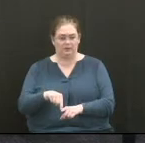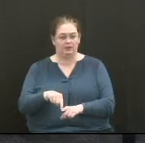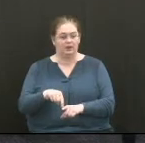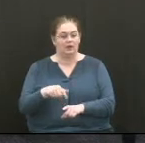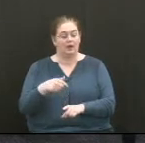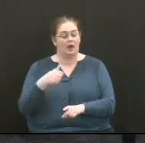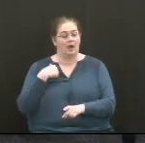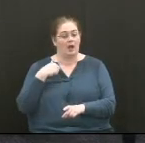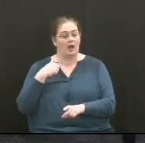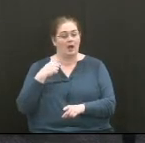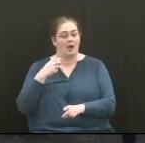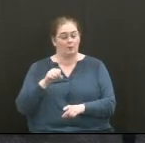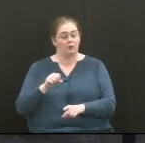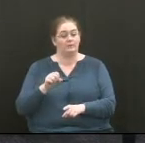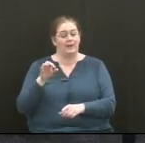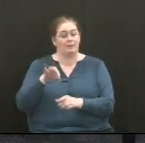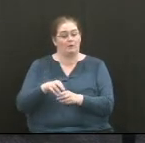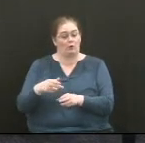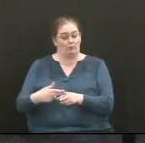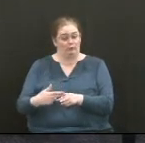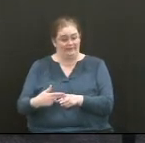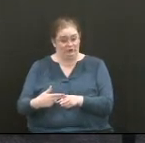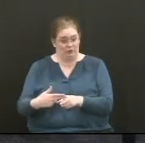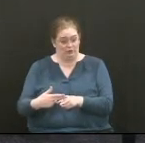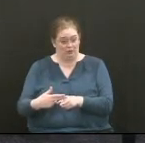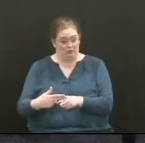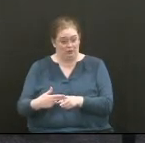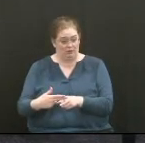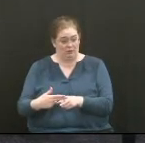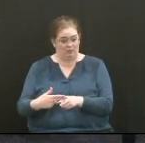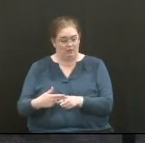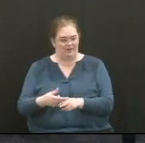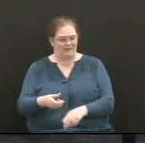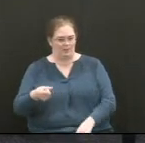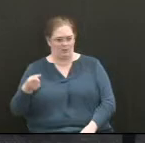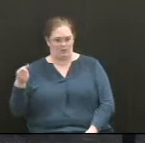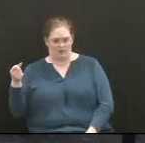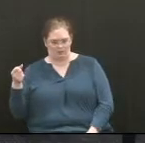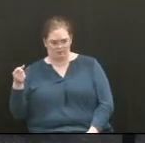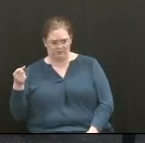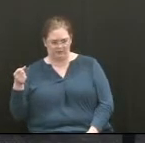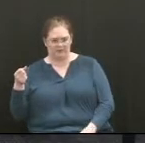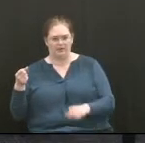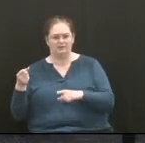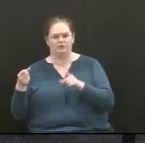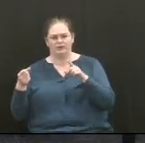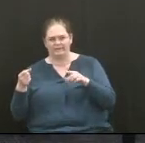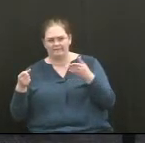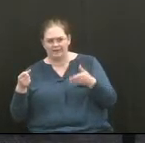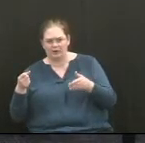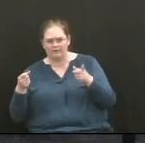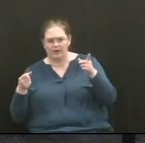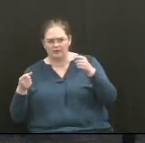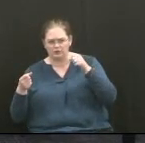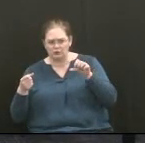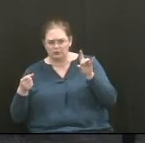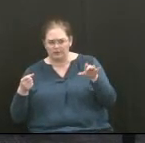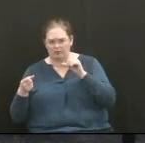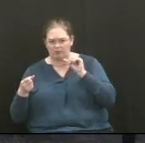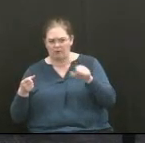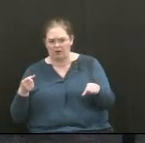I would have been able to vote provisionally, and that would have been sort of held aside until they verified whether or not I had mailed something